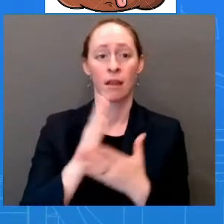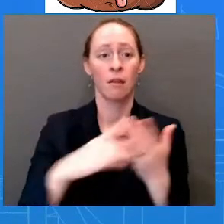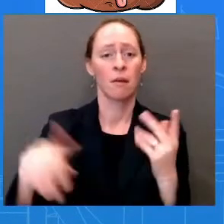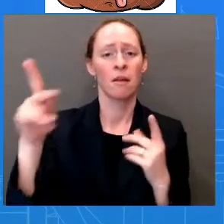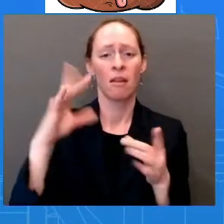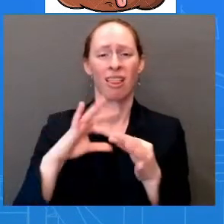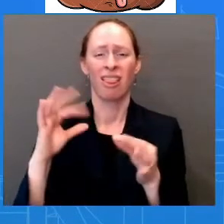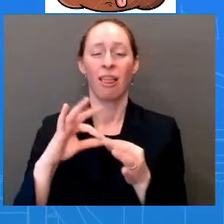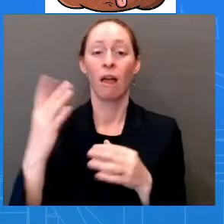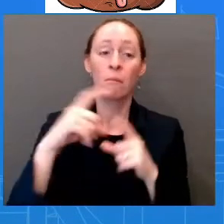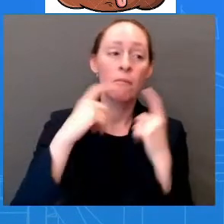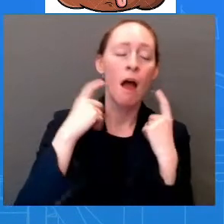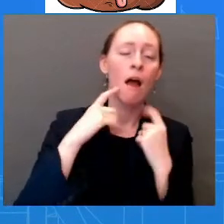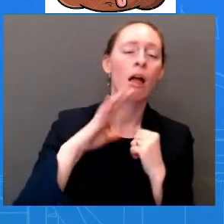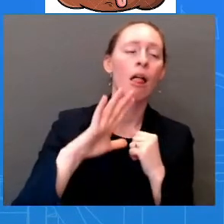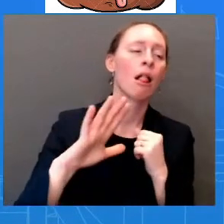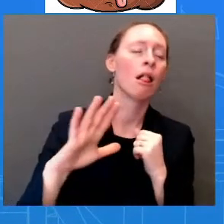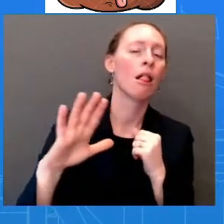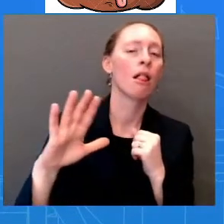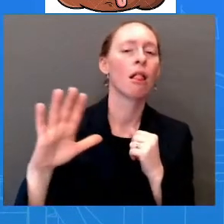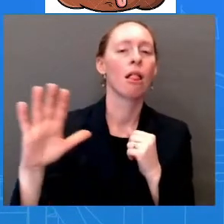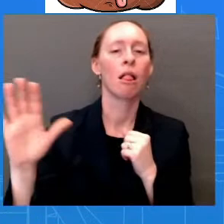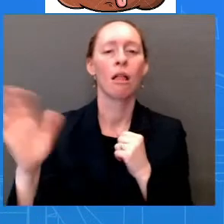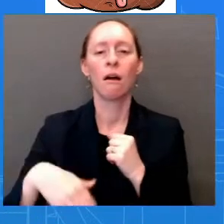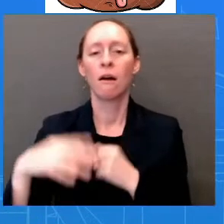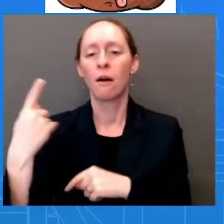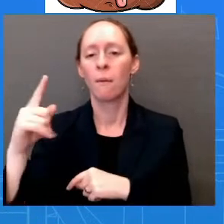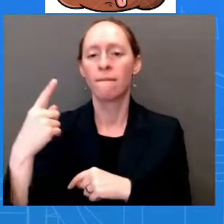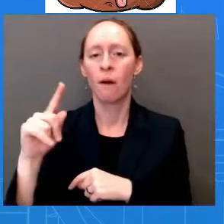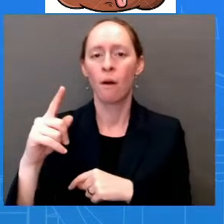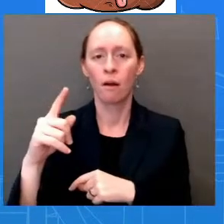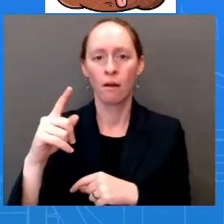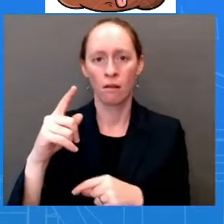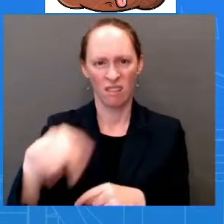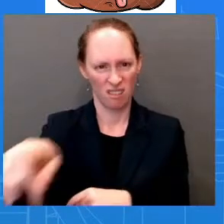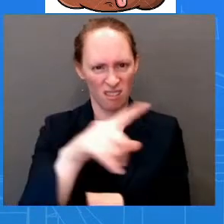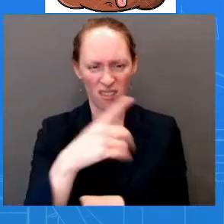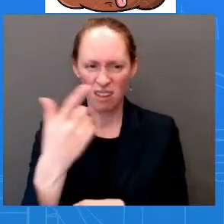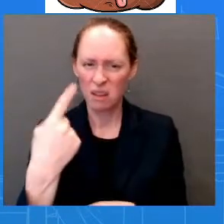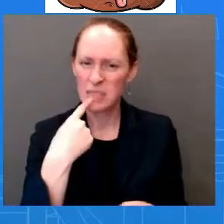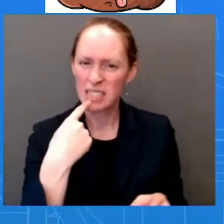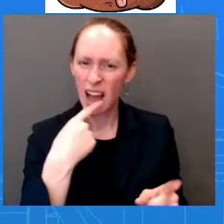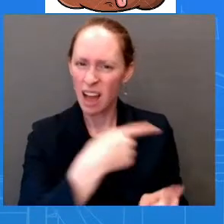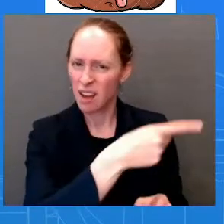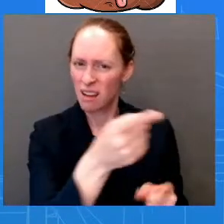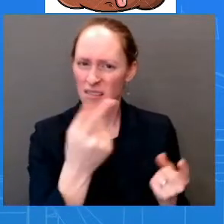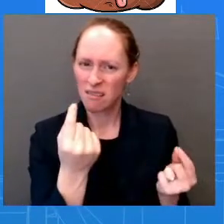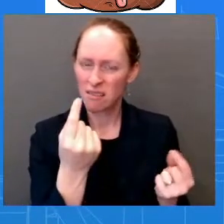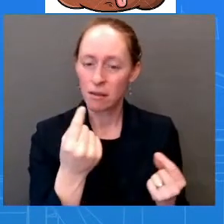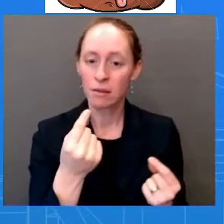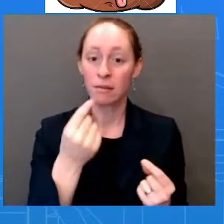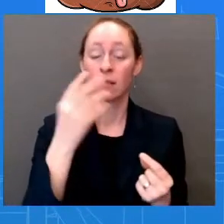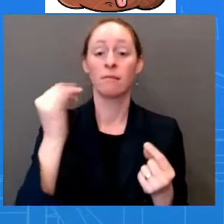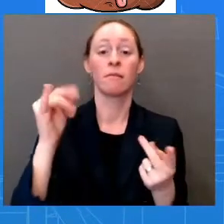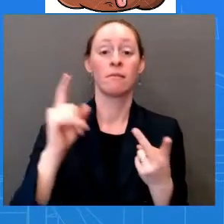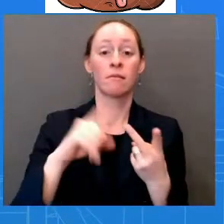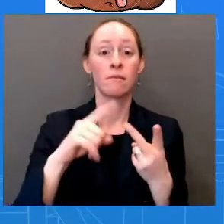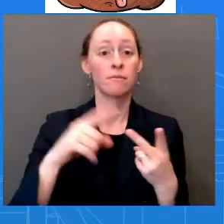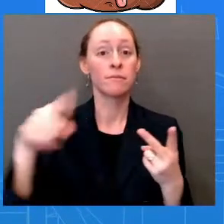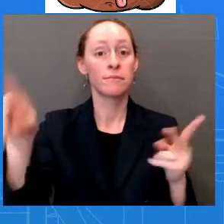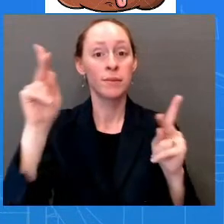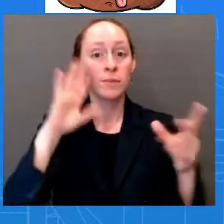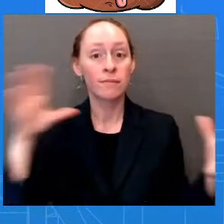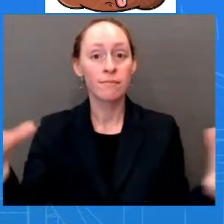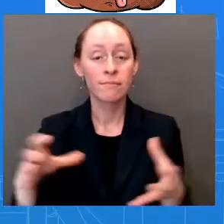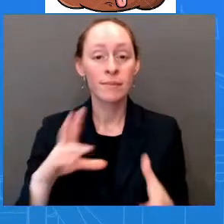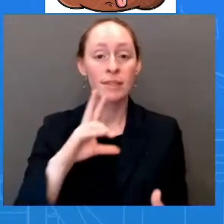And then on the gatherings for... It's not important. What do you recommend for families who may have some who boosted and